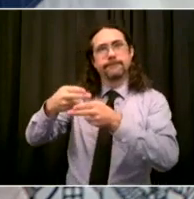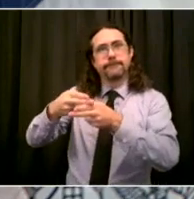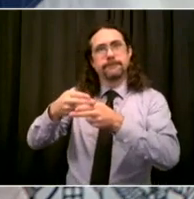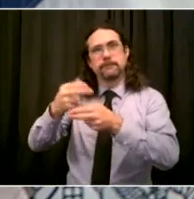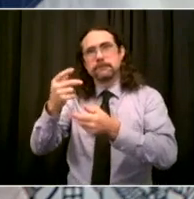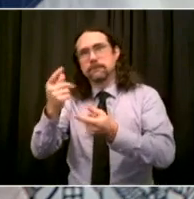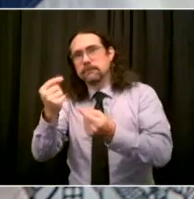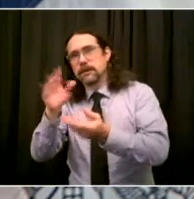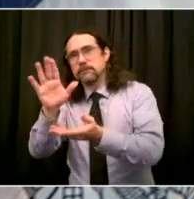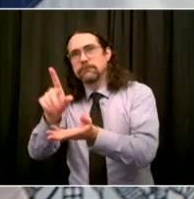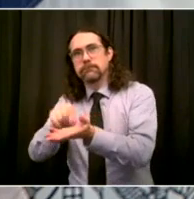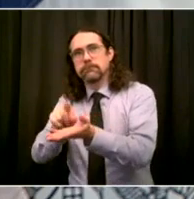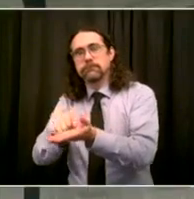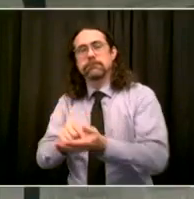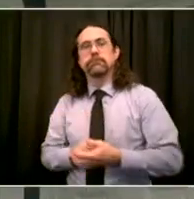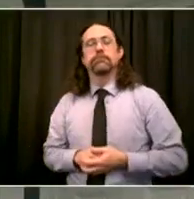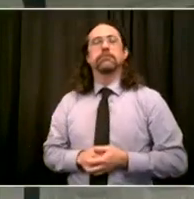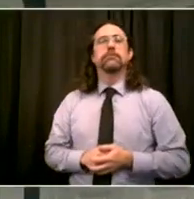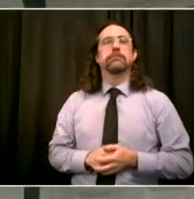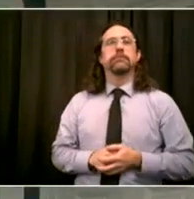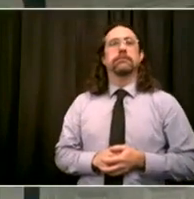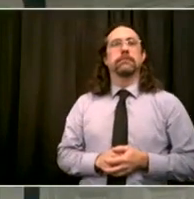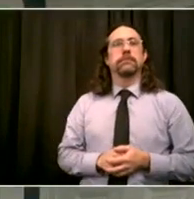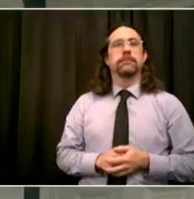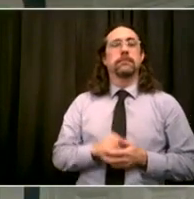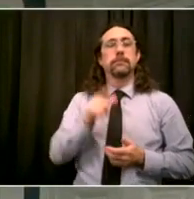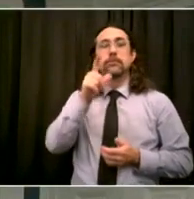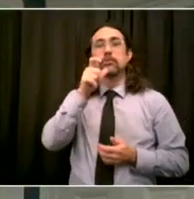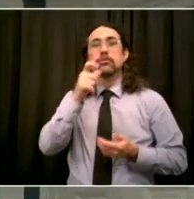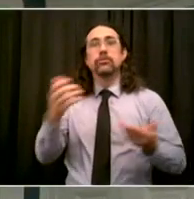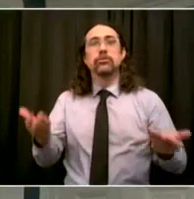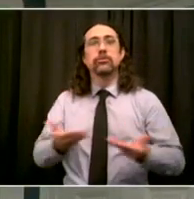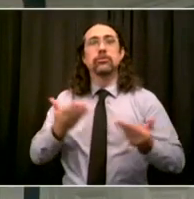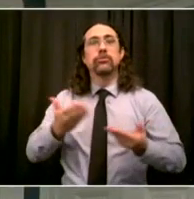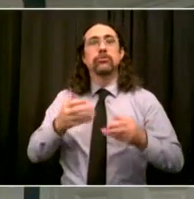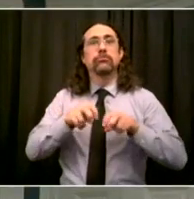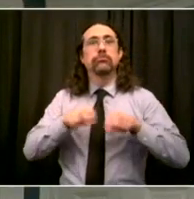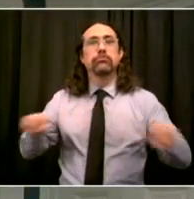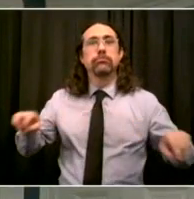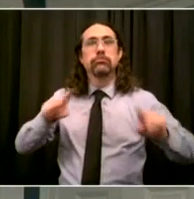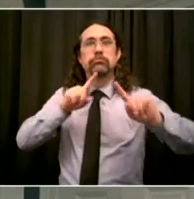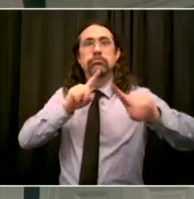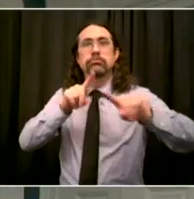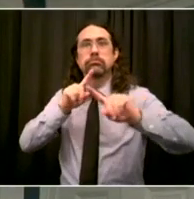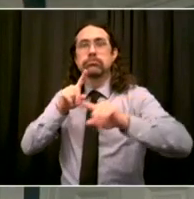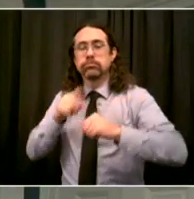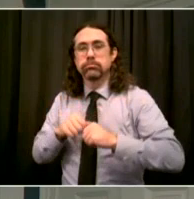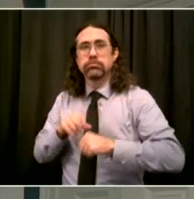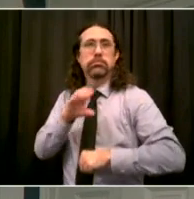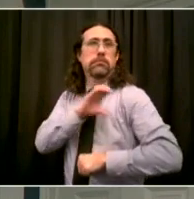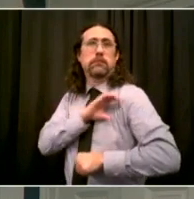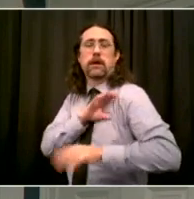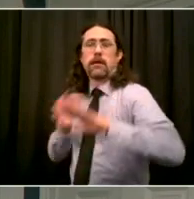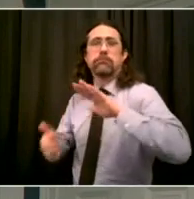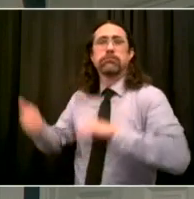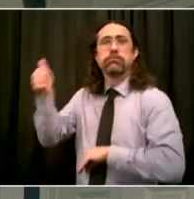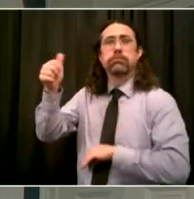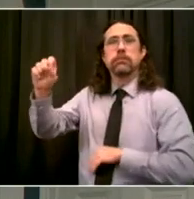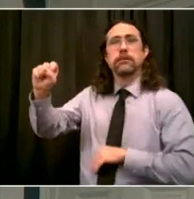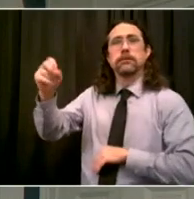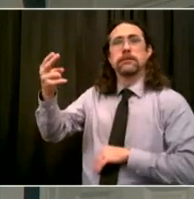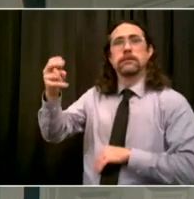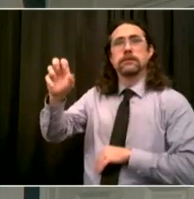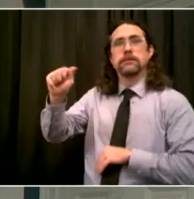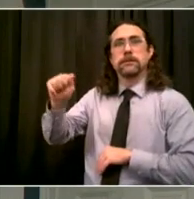Q&A. As a reminder, we're joined today by Commissioner Shea, by Chief Holmes, by Laura Wood, the Senior Counsel for Democracy